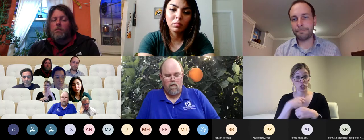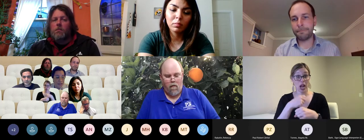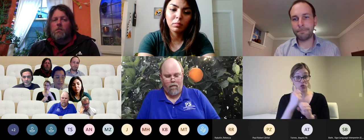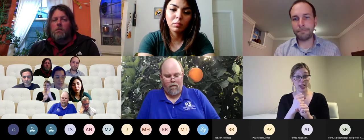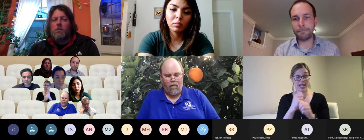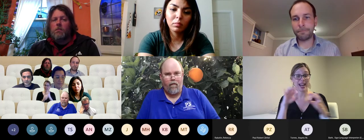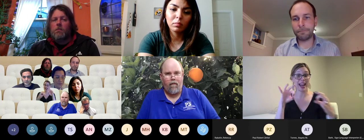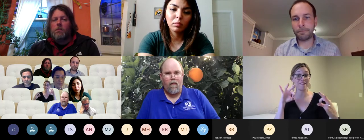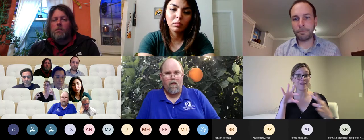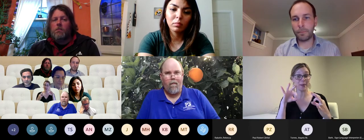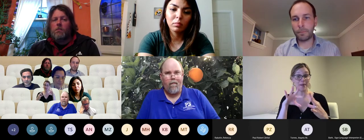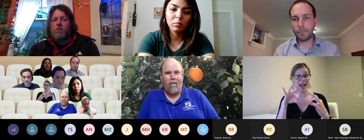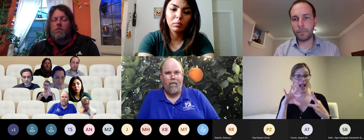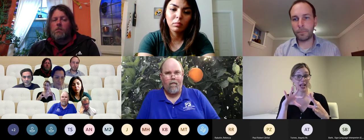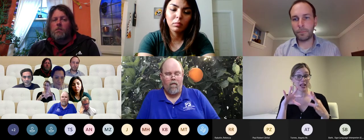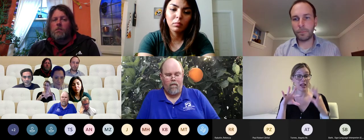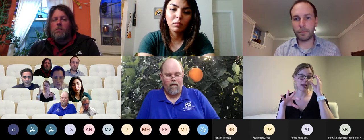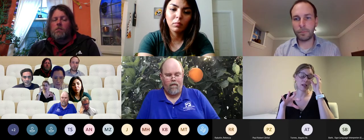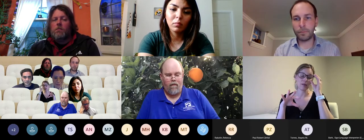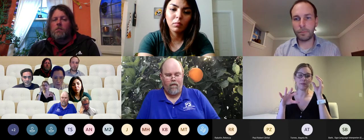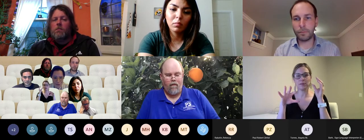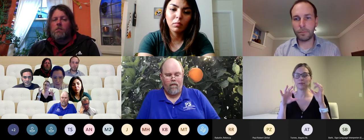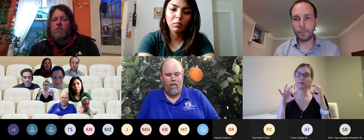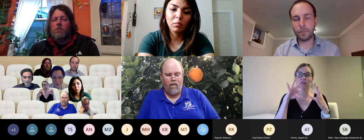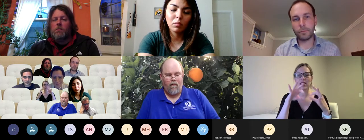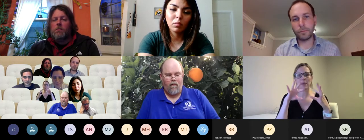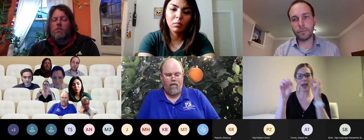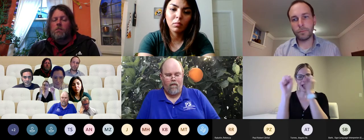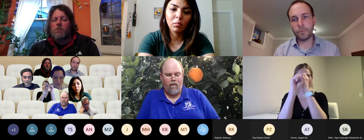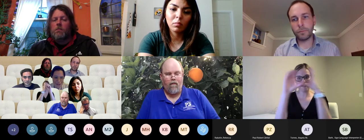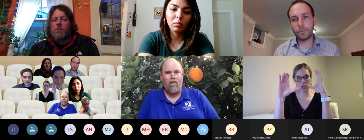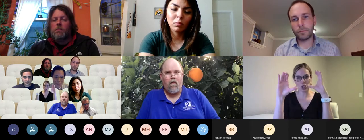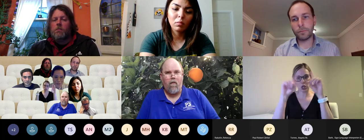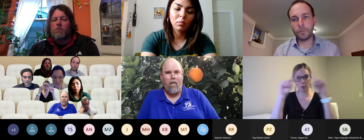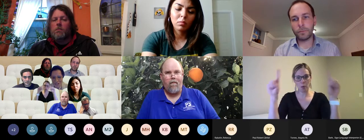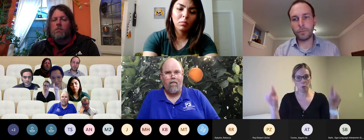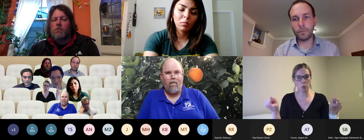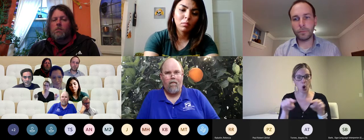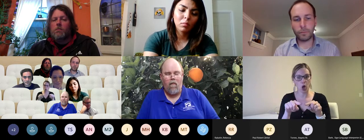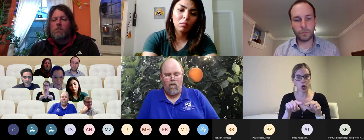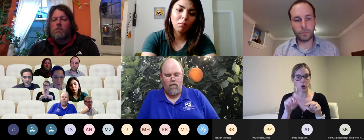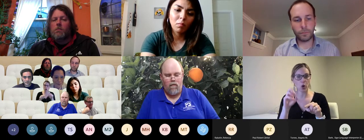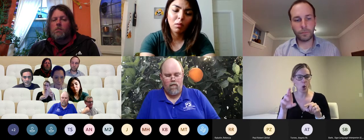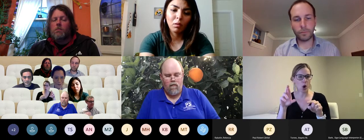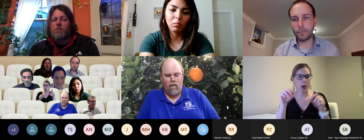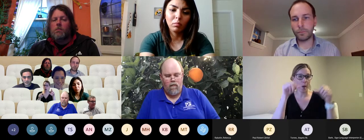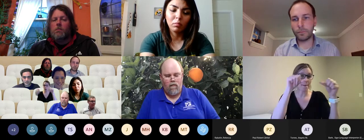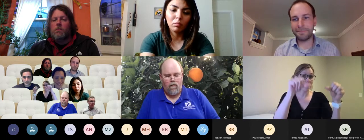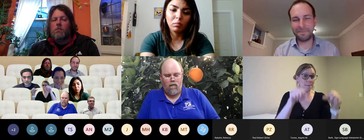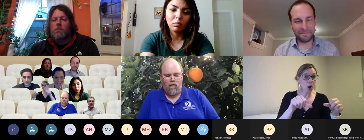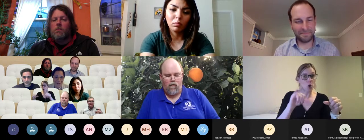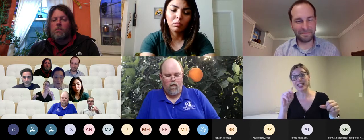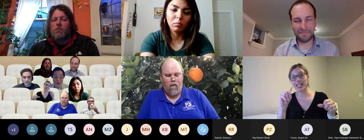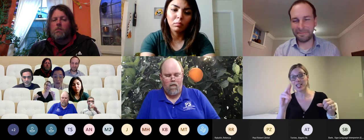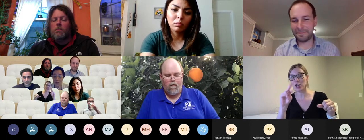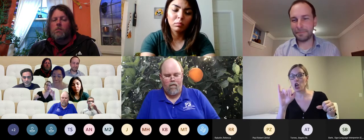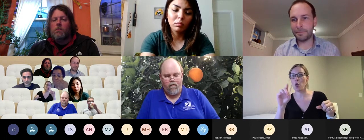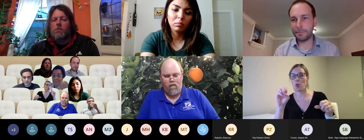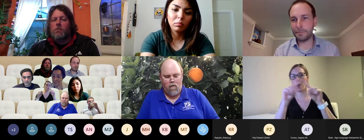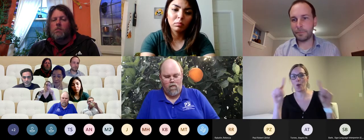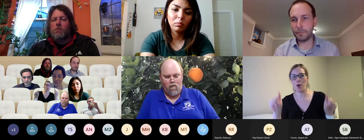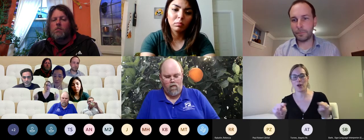feedback sort of vision board or post-it note board for